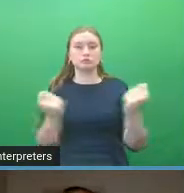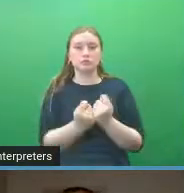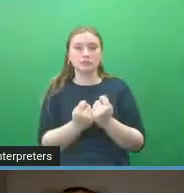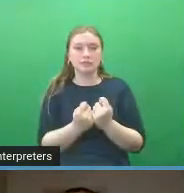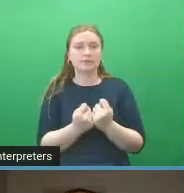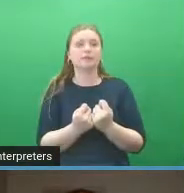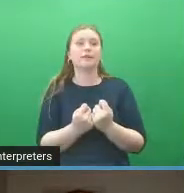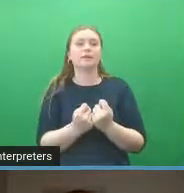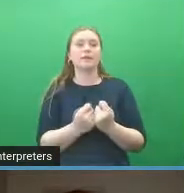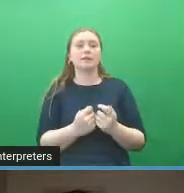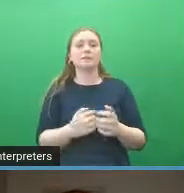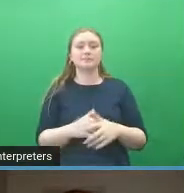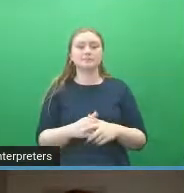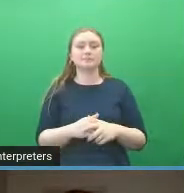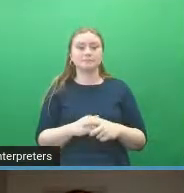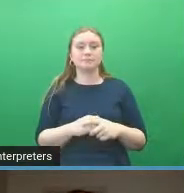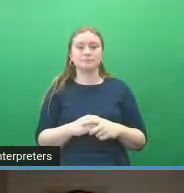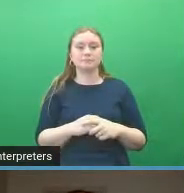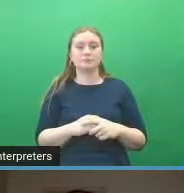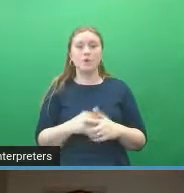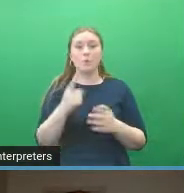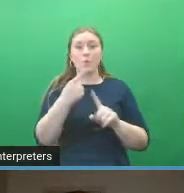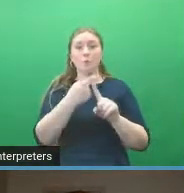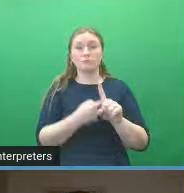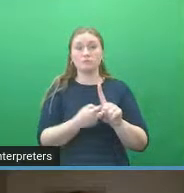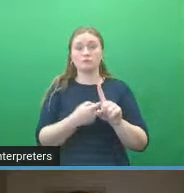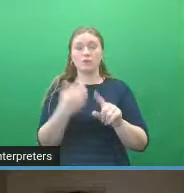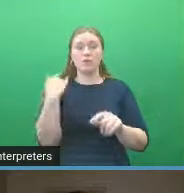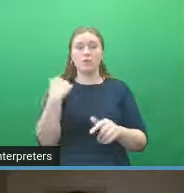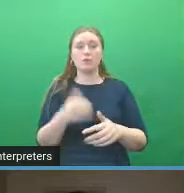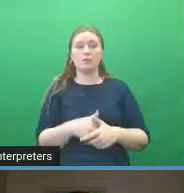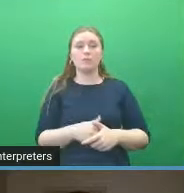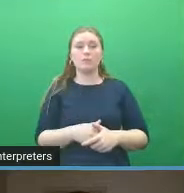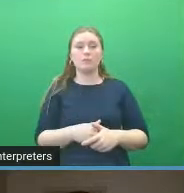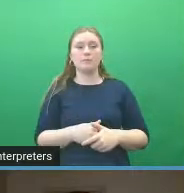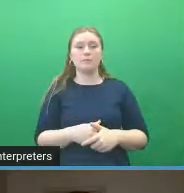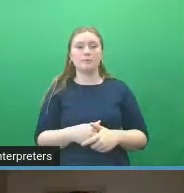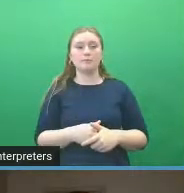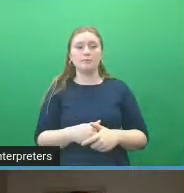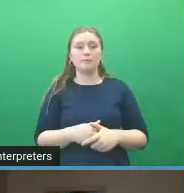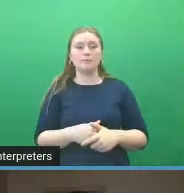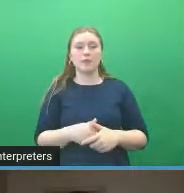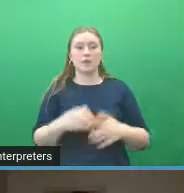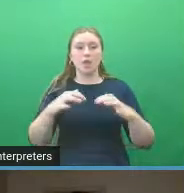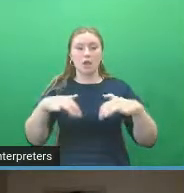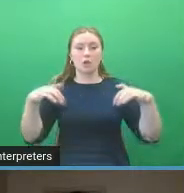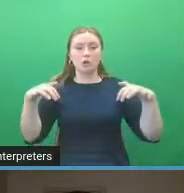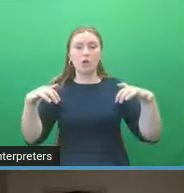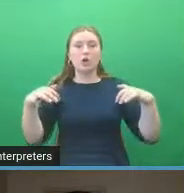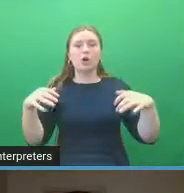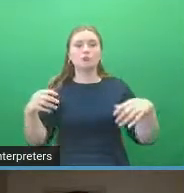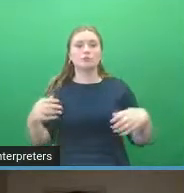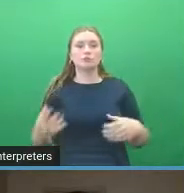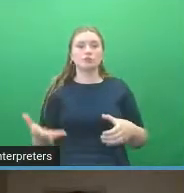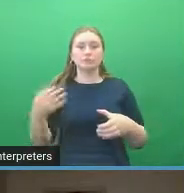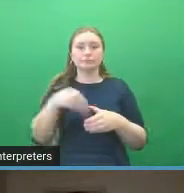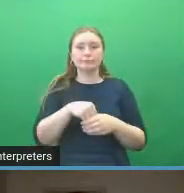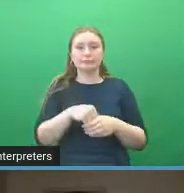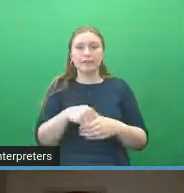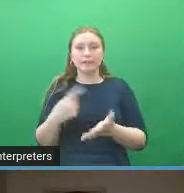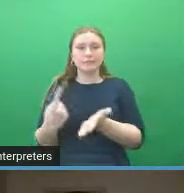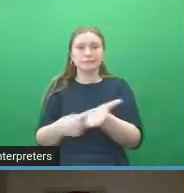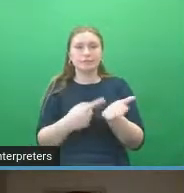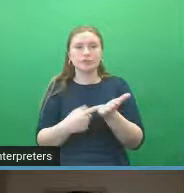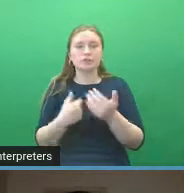meeting virtually just a month ago. And increasing audience participation was top of mind for me. We used the virtual